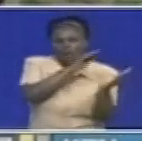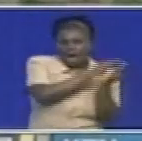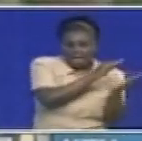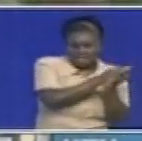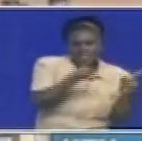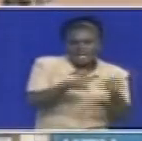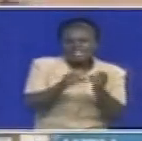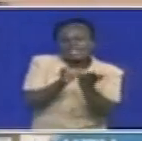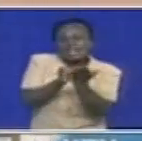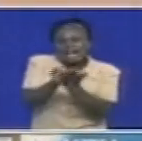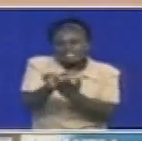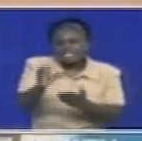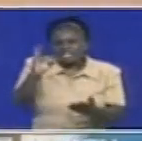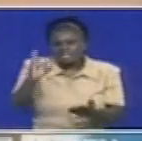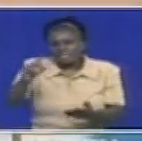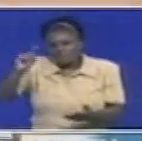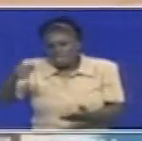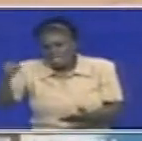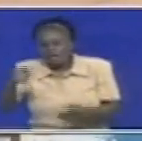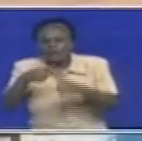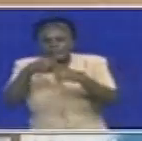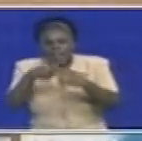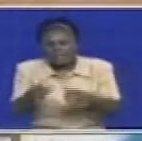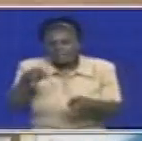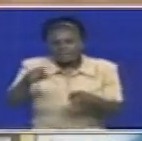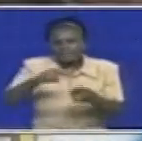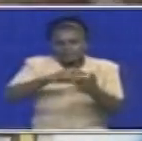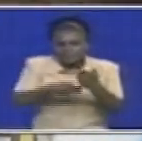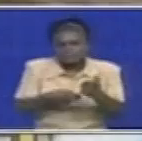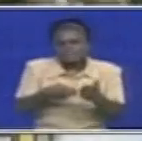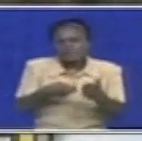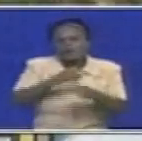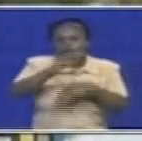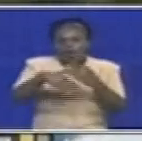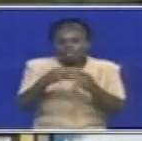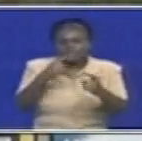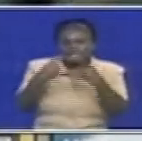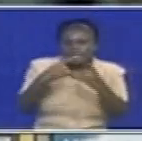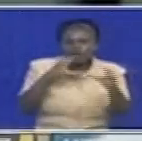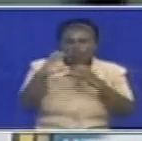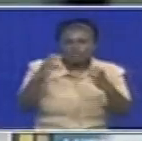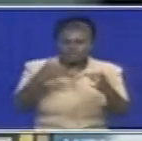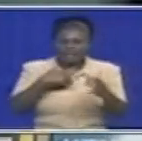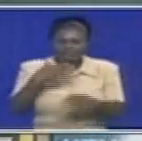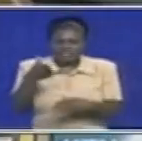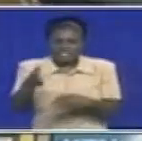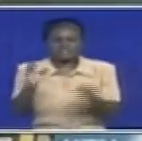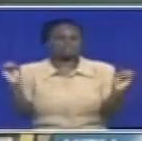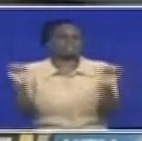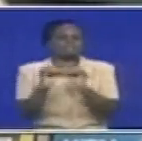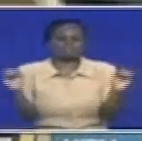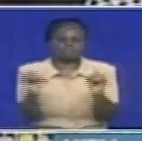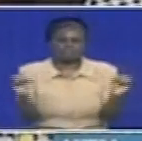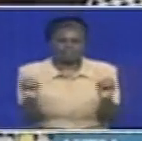billion shillings. But with a revenue of 1.63 billion shillings, Olive Telecommunications PVT Limited did not meet